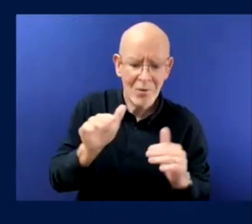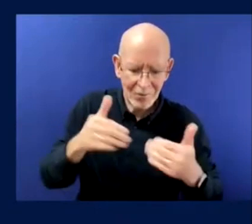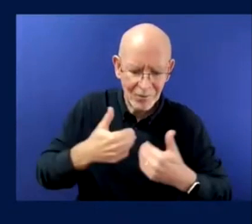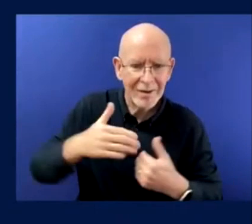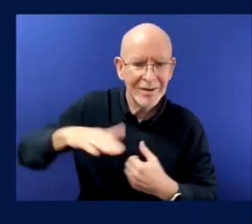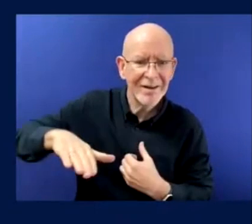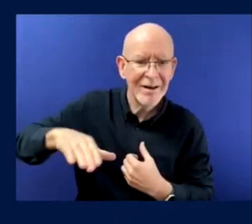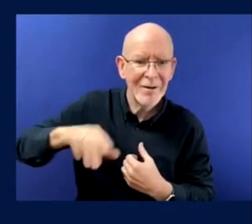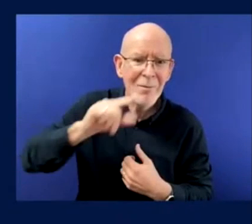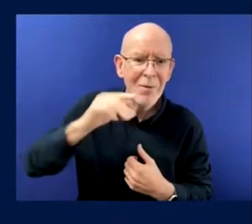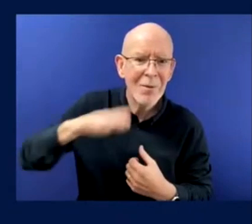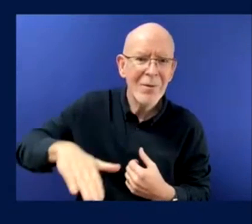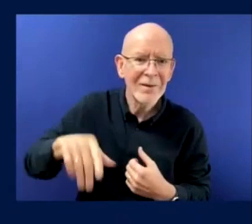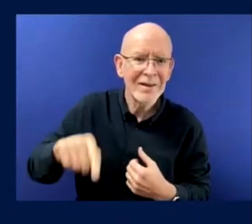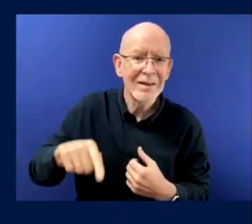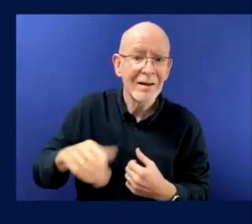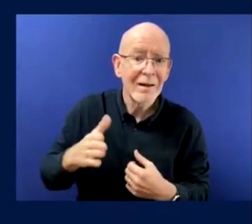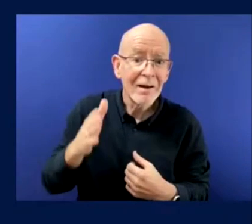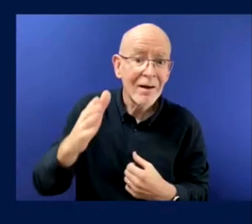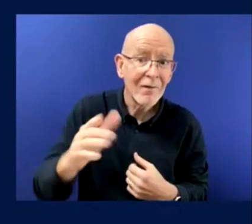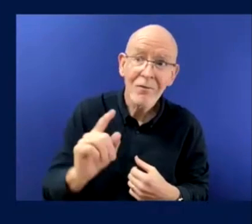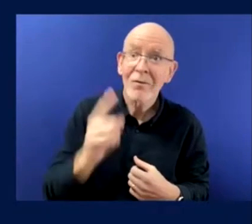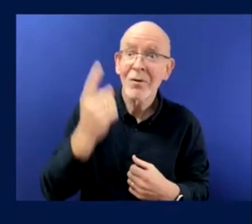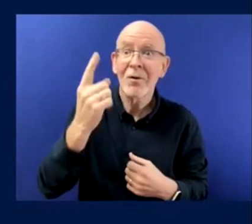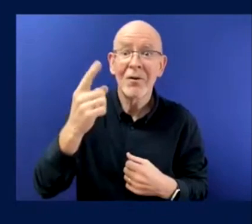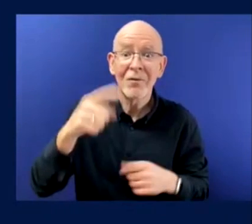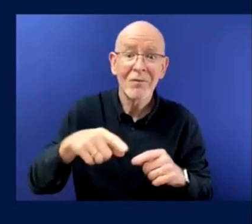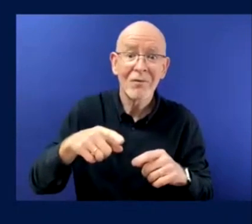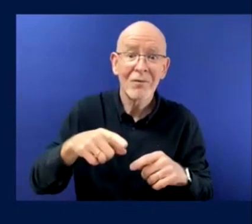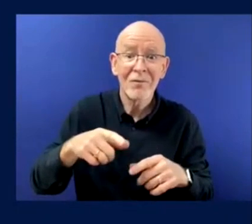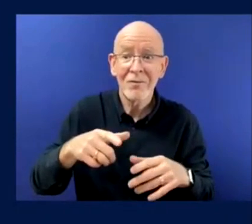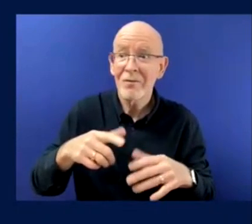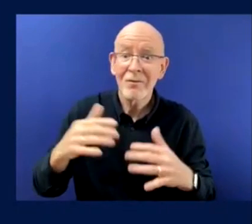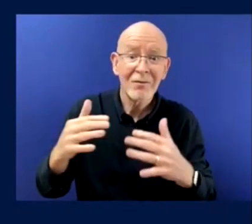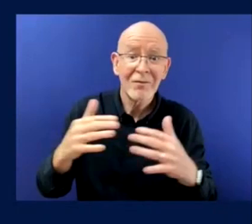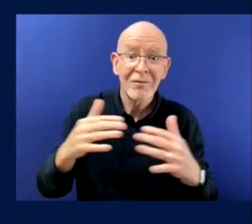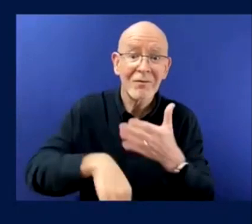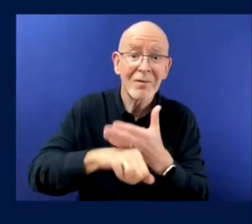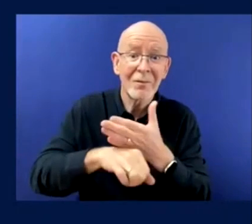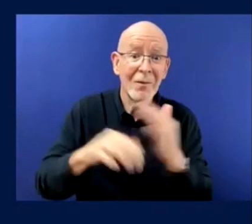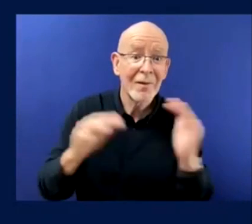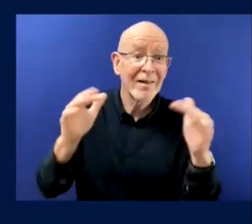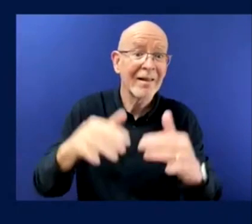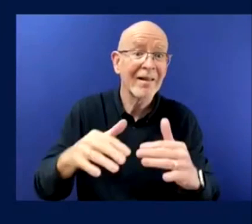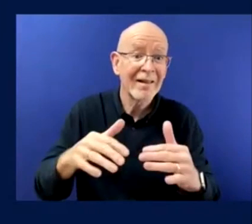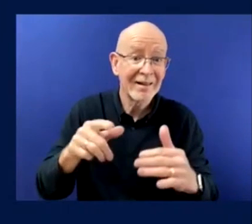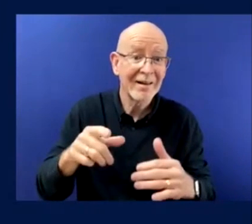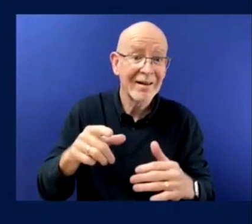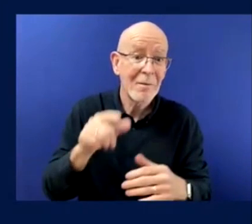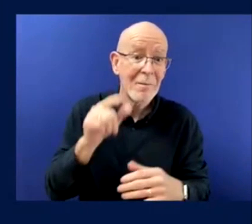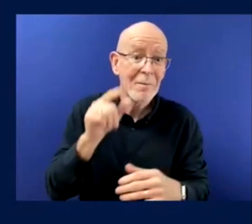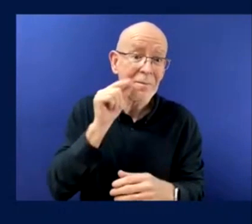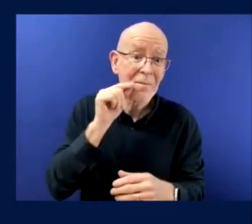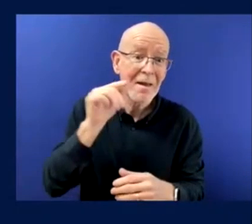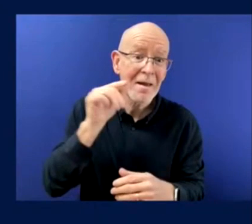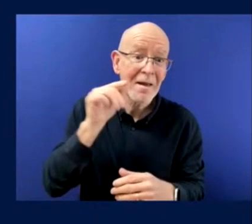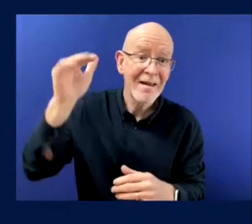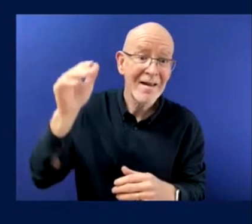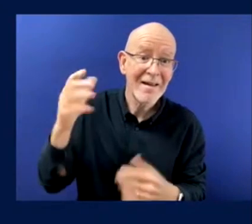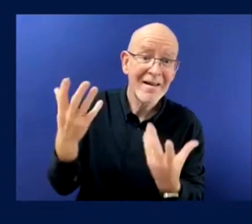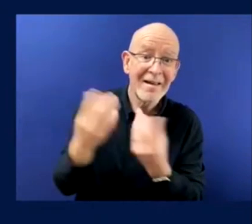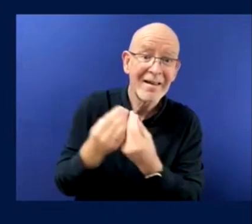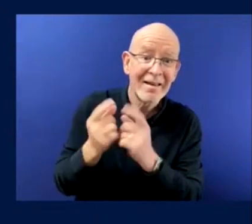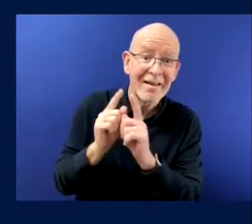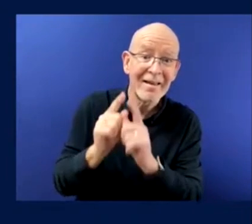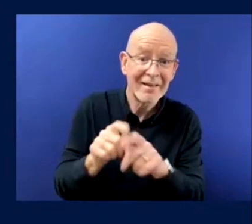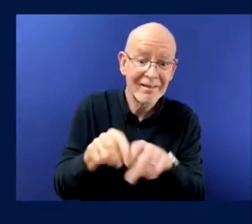realised that they were leaving due to the sensory environment, and identified that they might benefit from the sensory viewing room. So then she took them